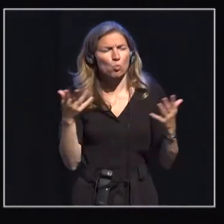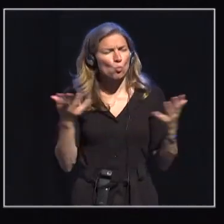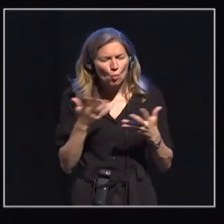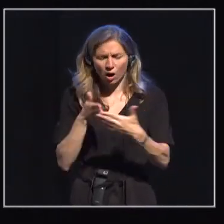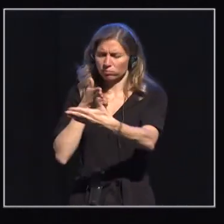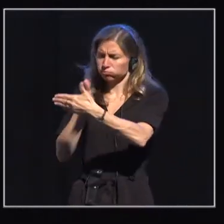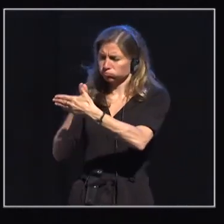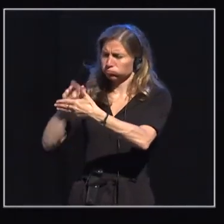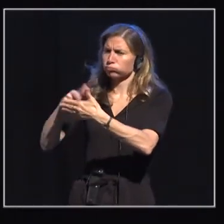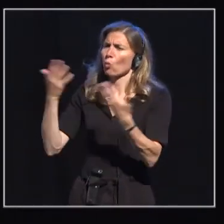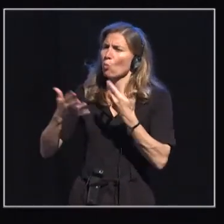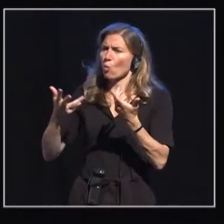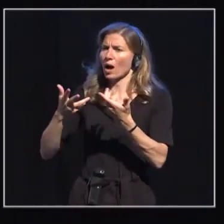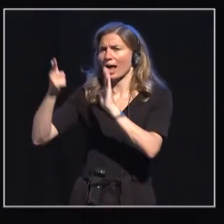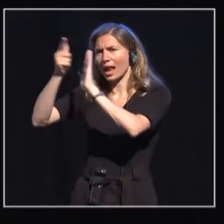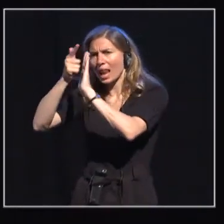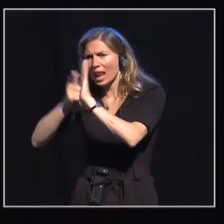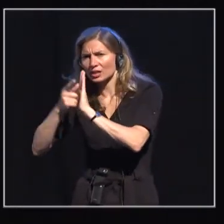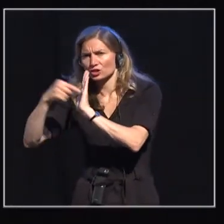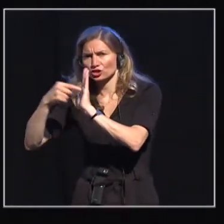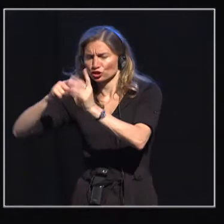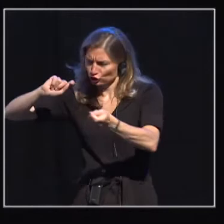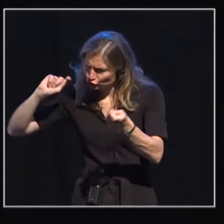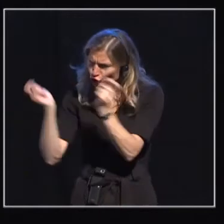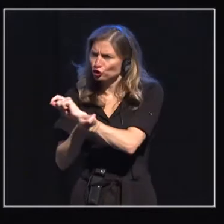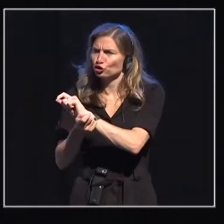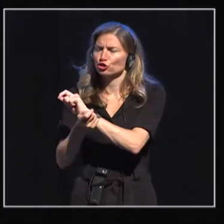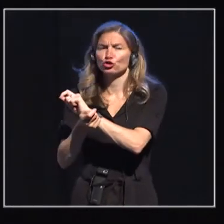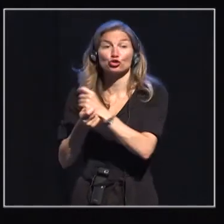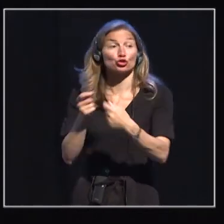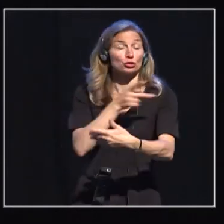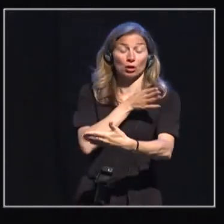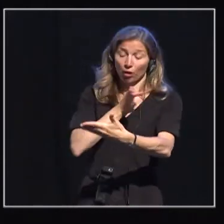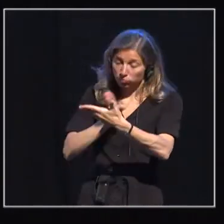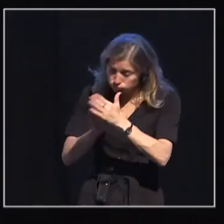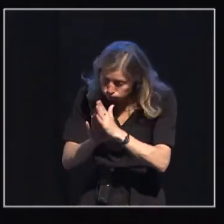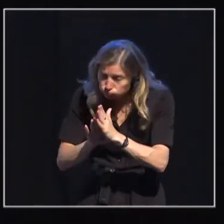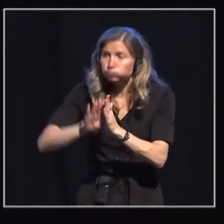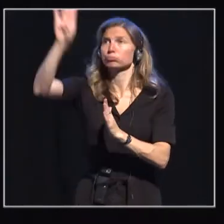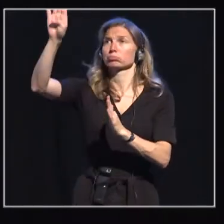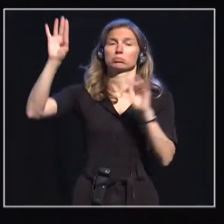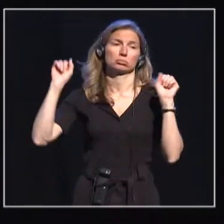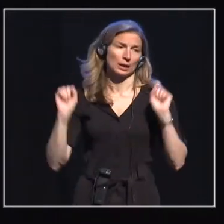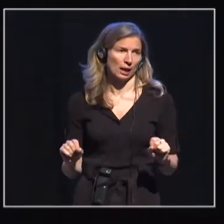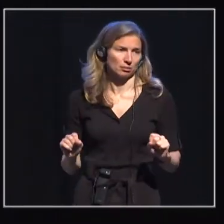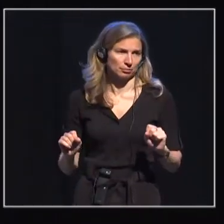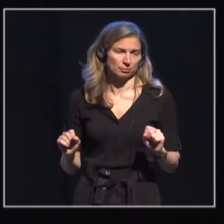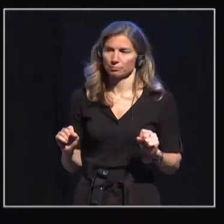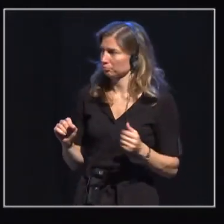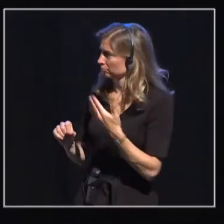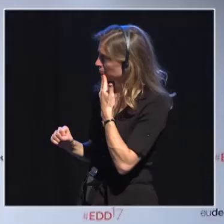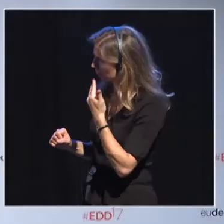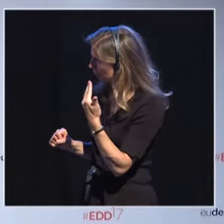legislative changes that you would like to see so that digitalization can really pick up and be benefits for all? Thank you.